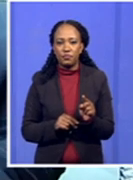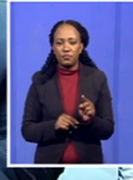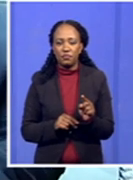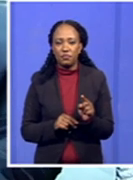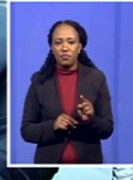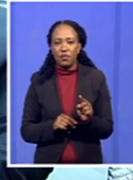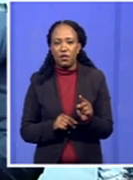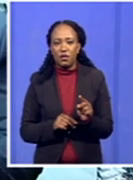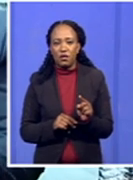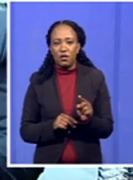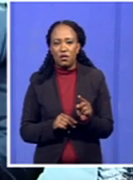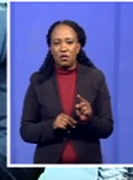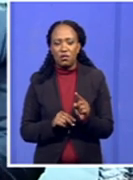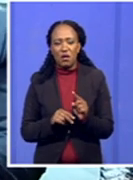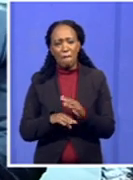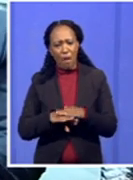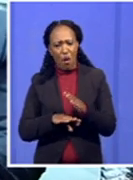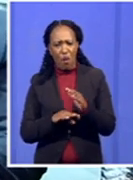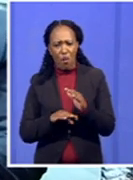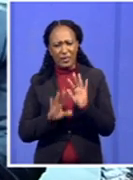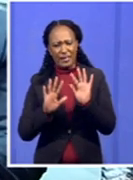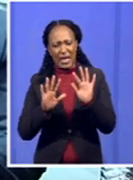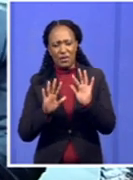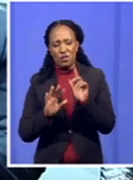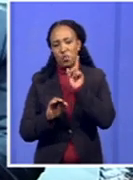than 10 questions.